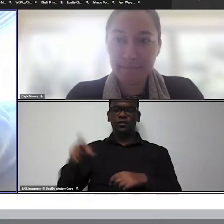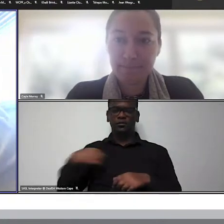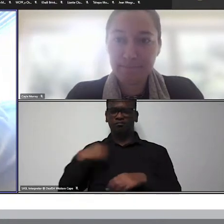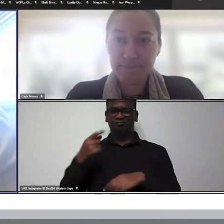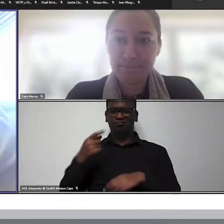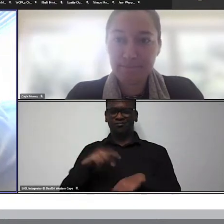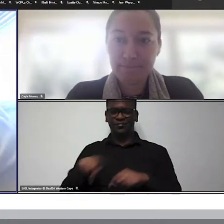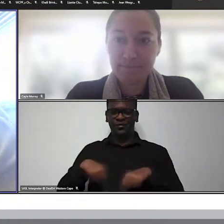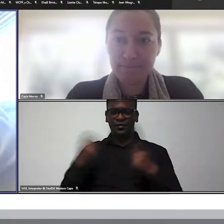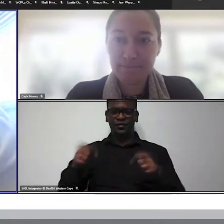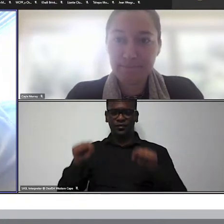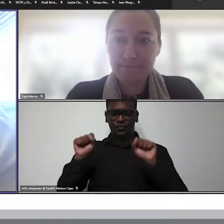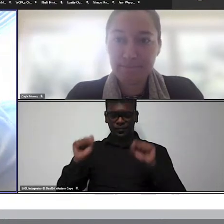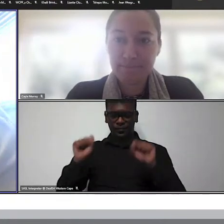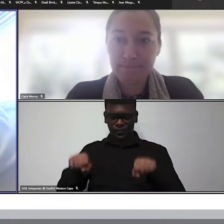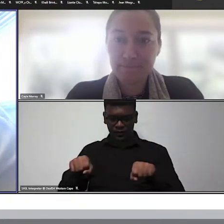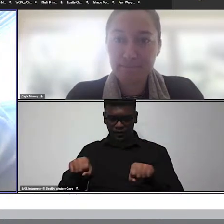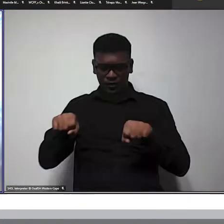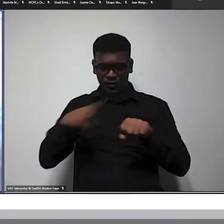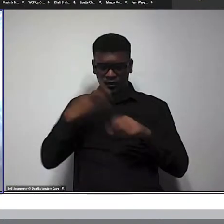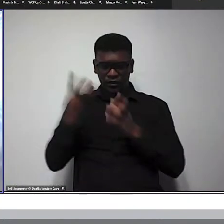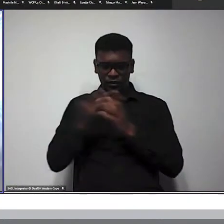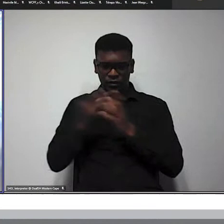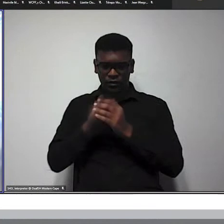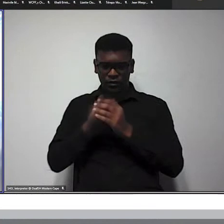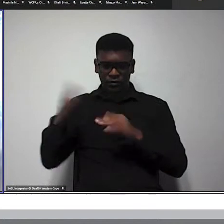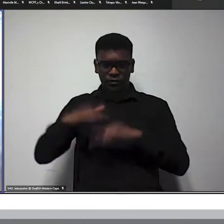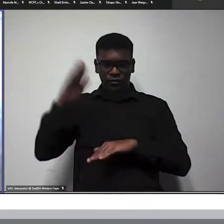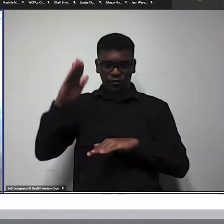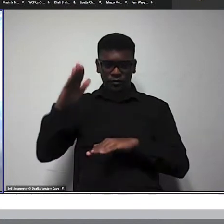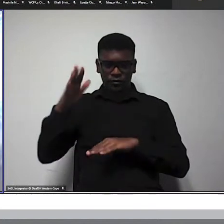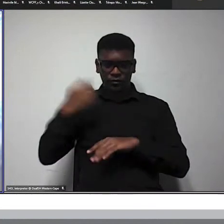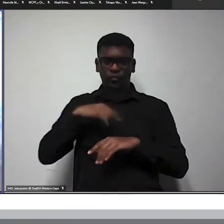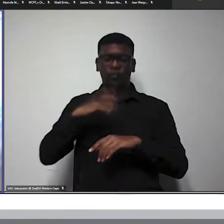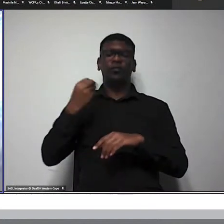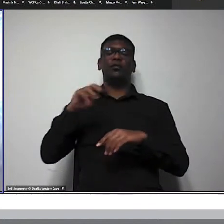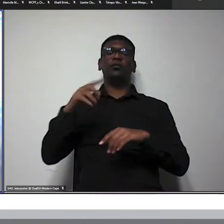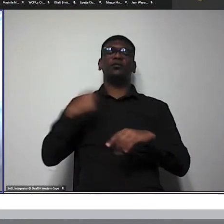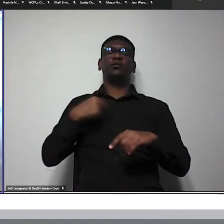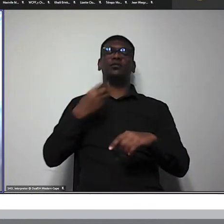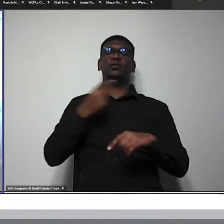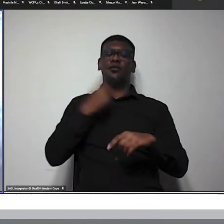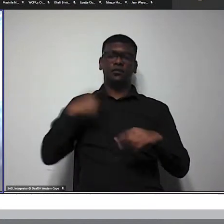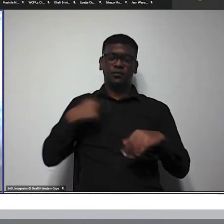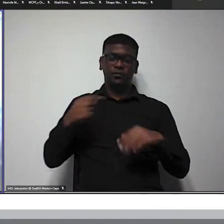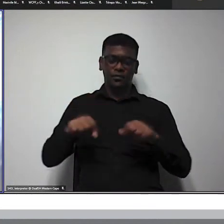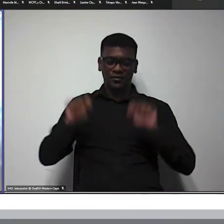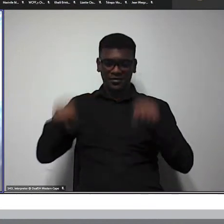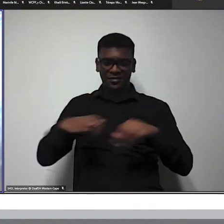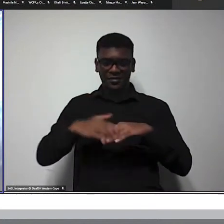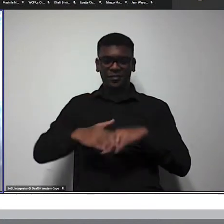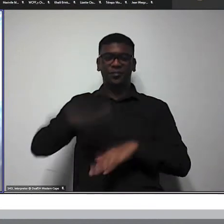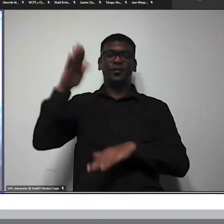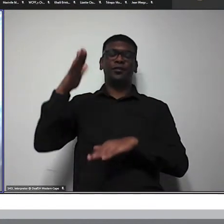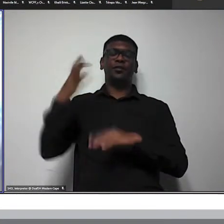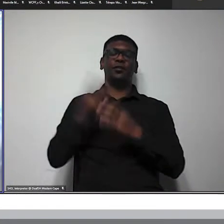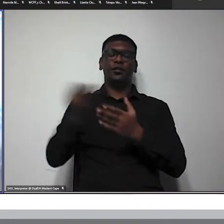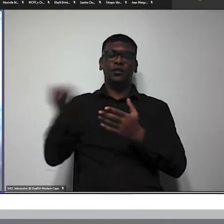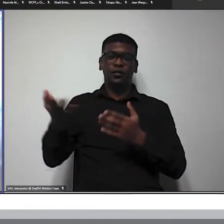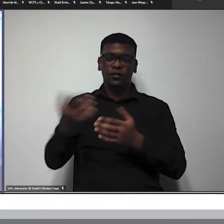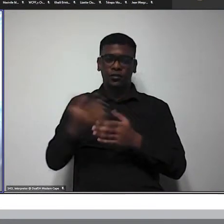with you more or let me say I agree with you more than anything, actually, on the statement that you've actually